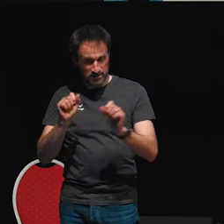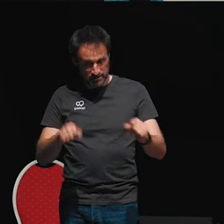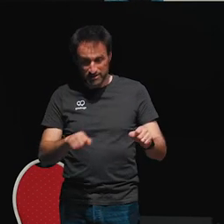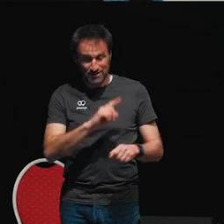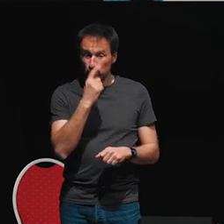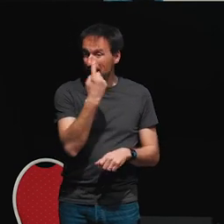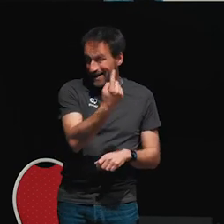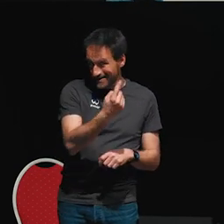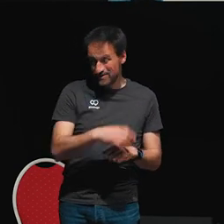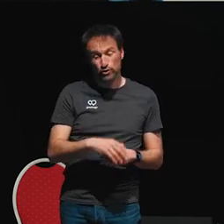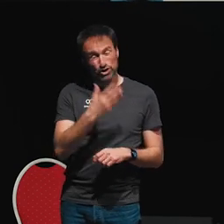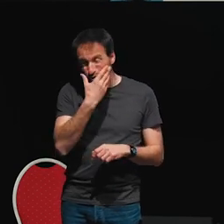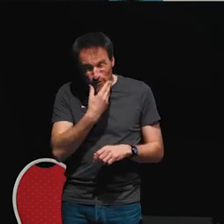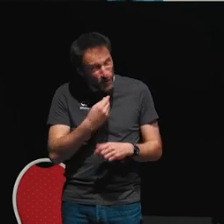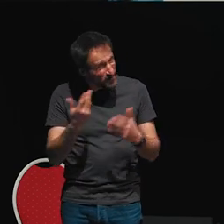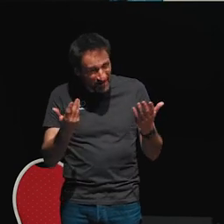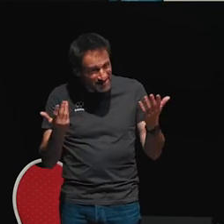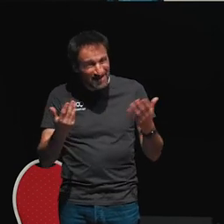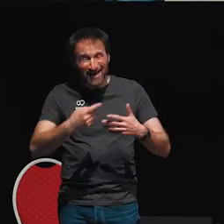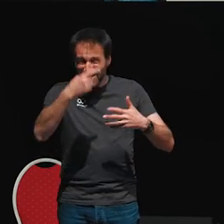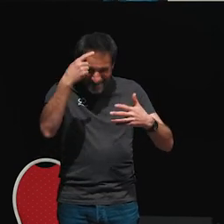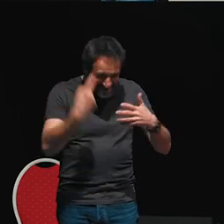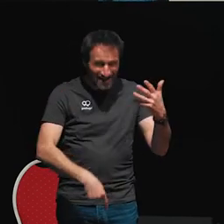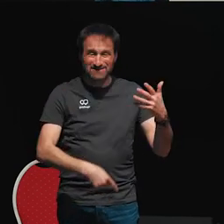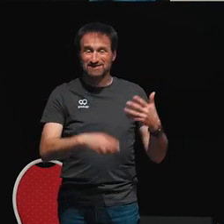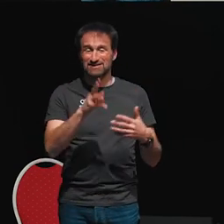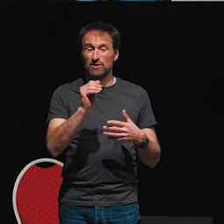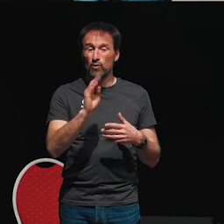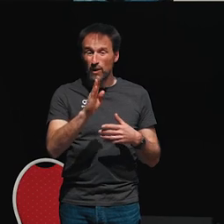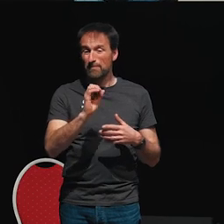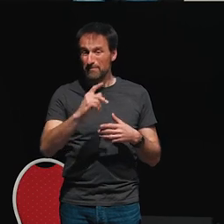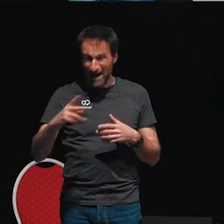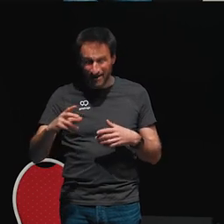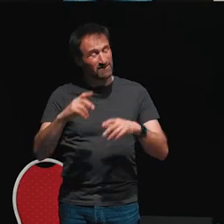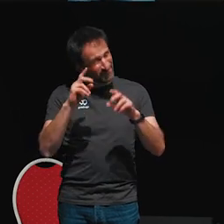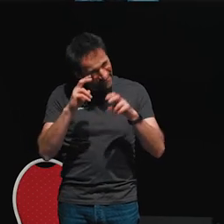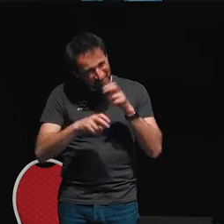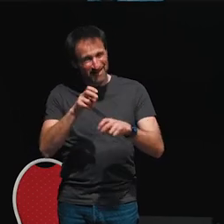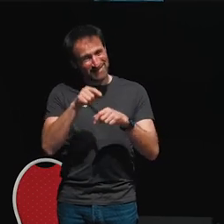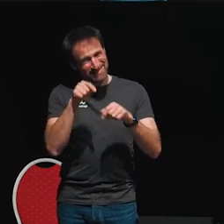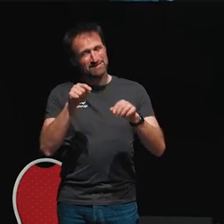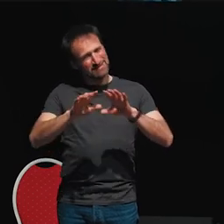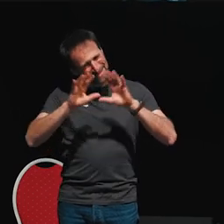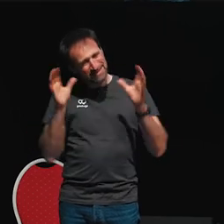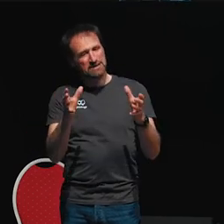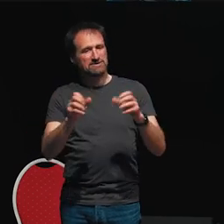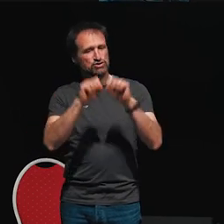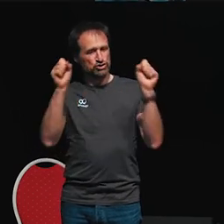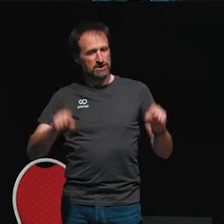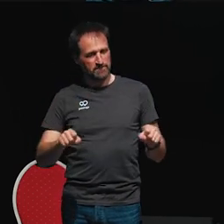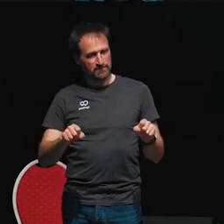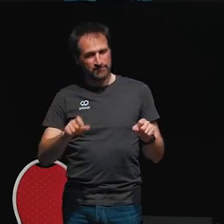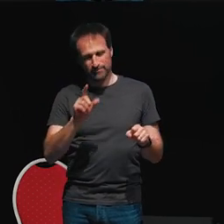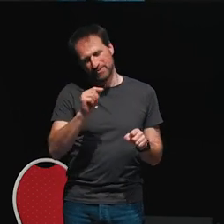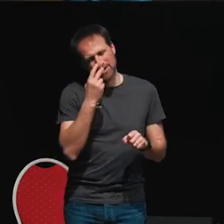The beautiful part here is that all of Webpack uses this entire system. So I know it might be hard to see on the